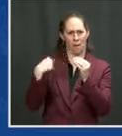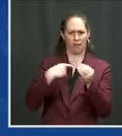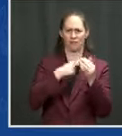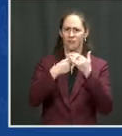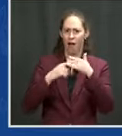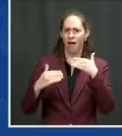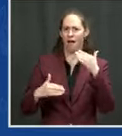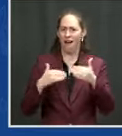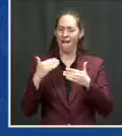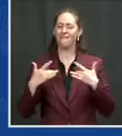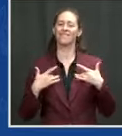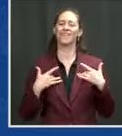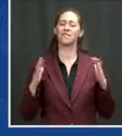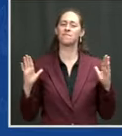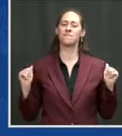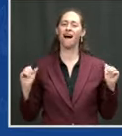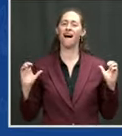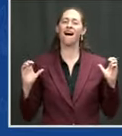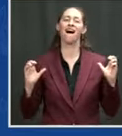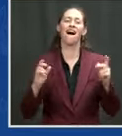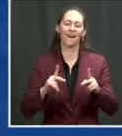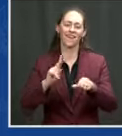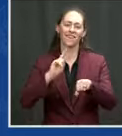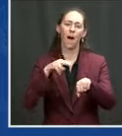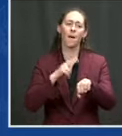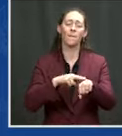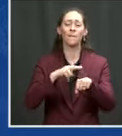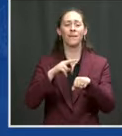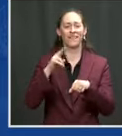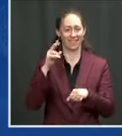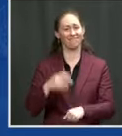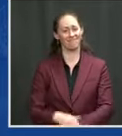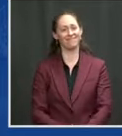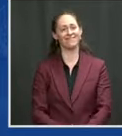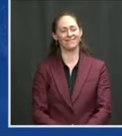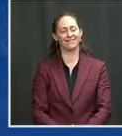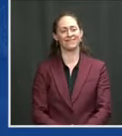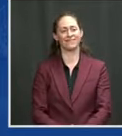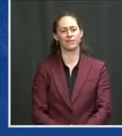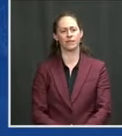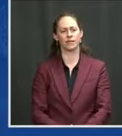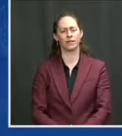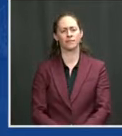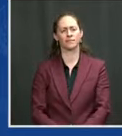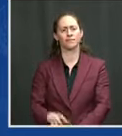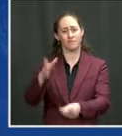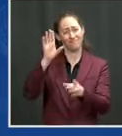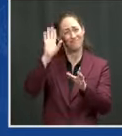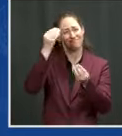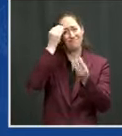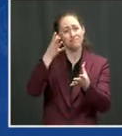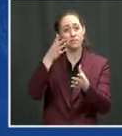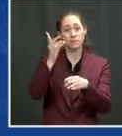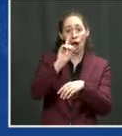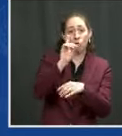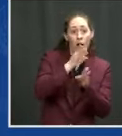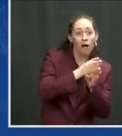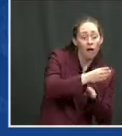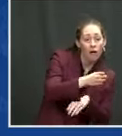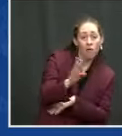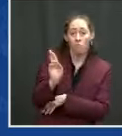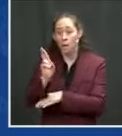say this online here, but it isn't Democratic progress or Republican progress. It's American progress. And now we've got to take the